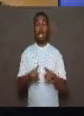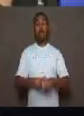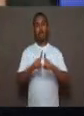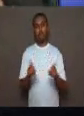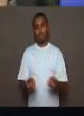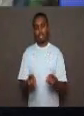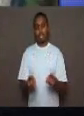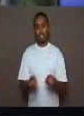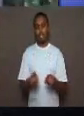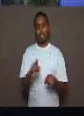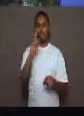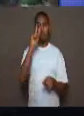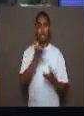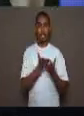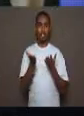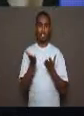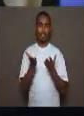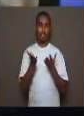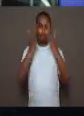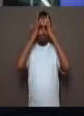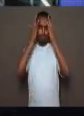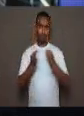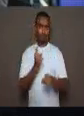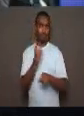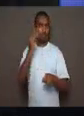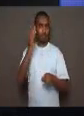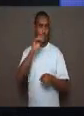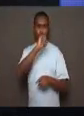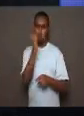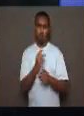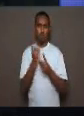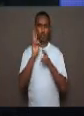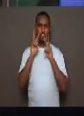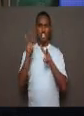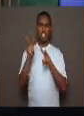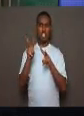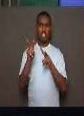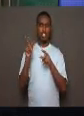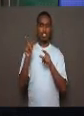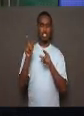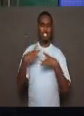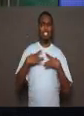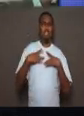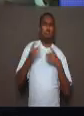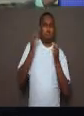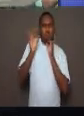However, there is one thing for certain. No one wants to see a film they do not